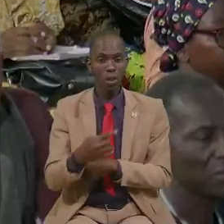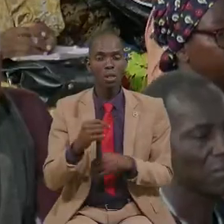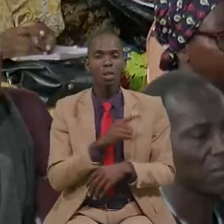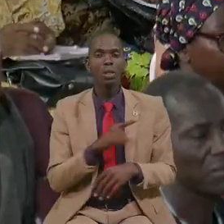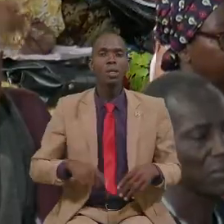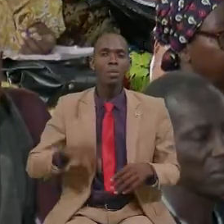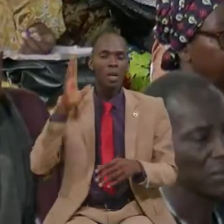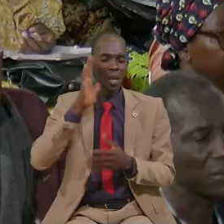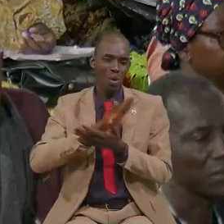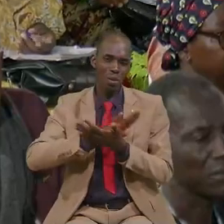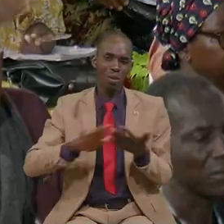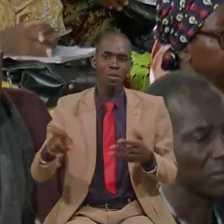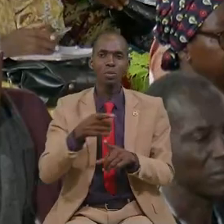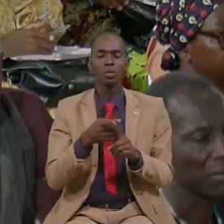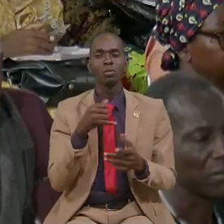them.